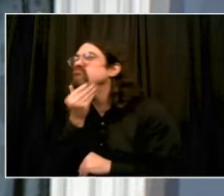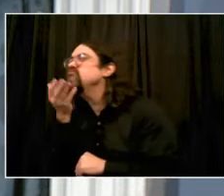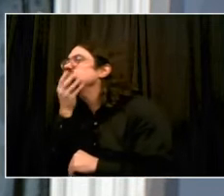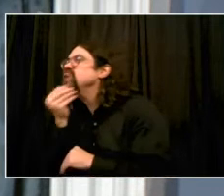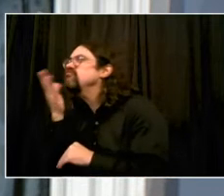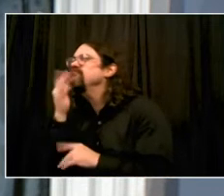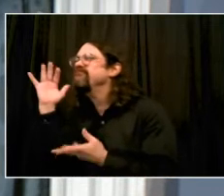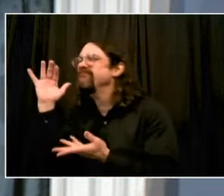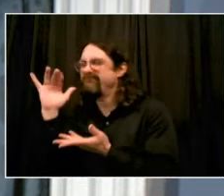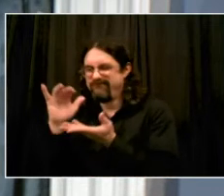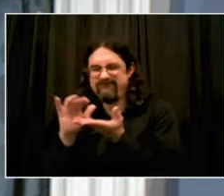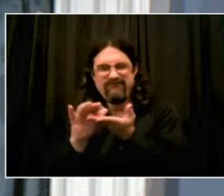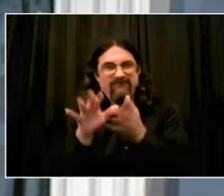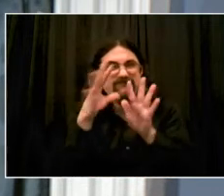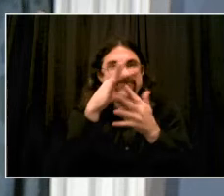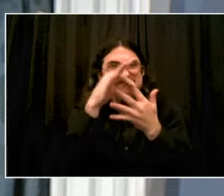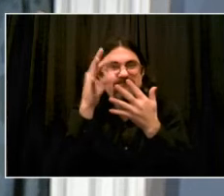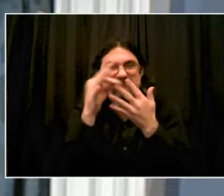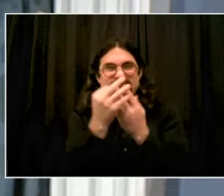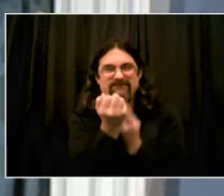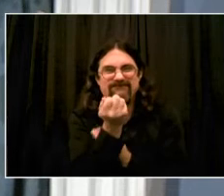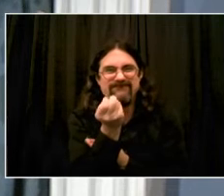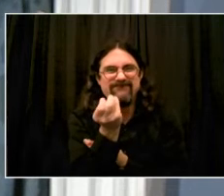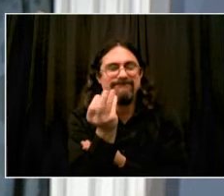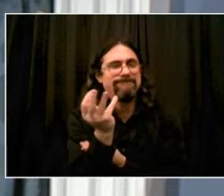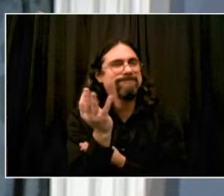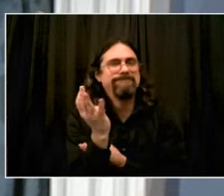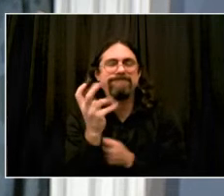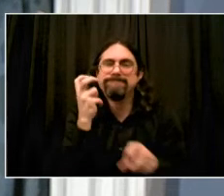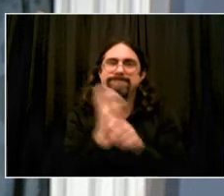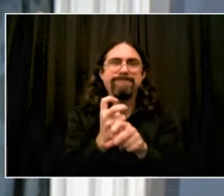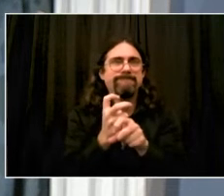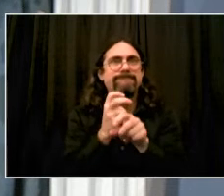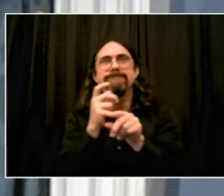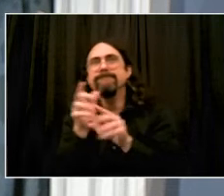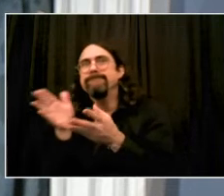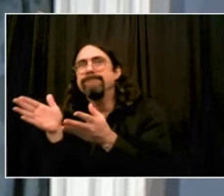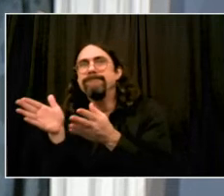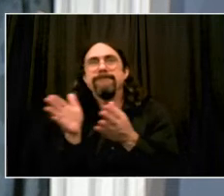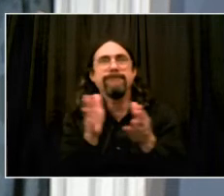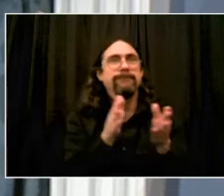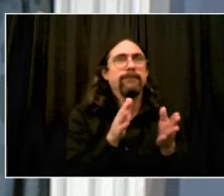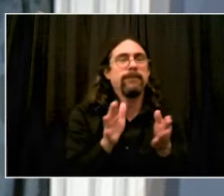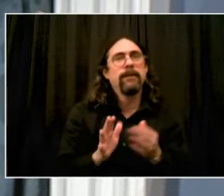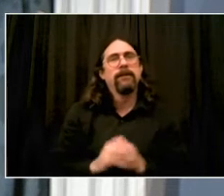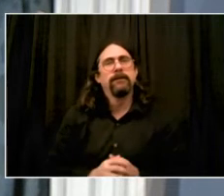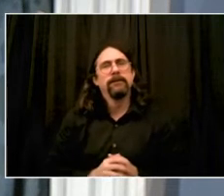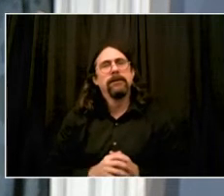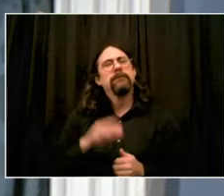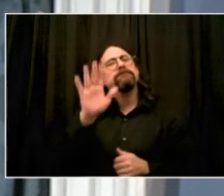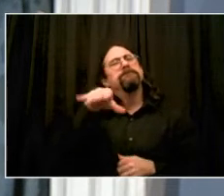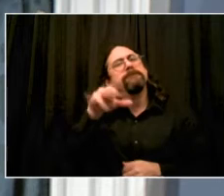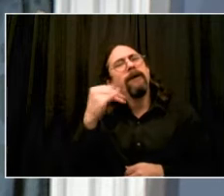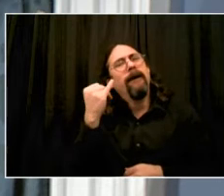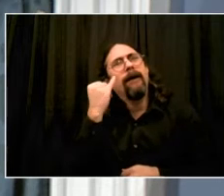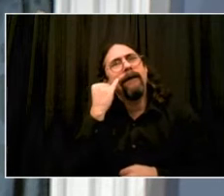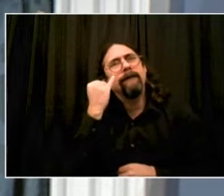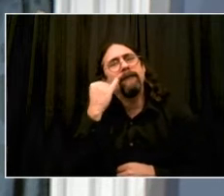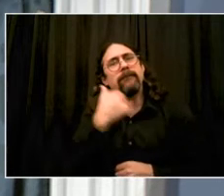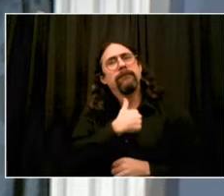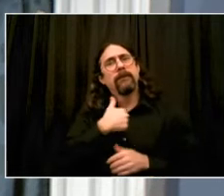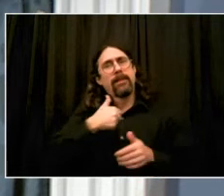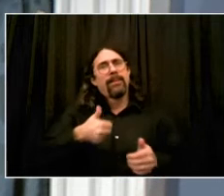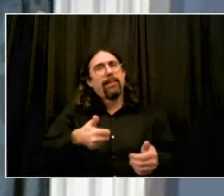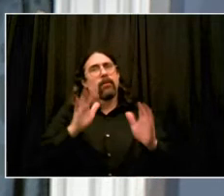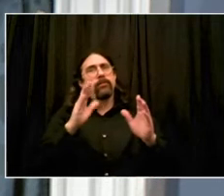so that's our goal. And we have 4 partner organizations. So once an owner calls our hotline,